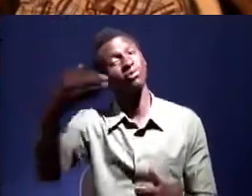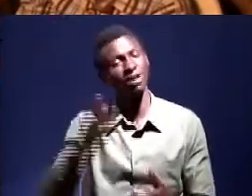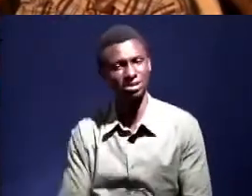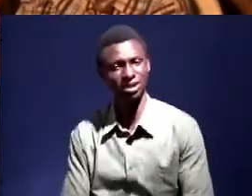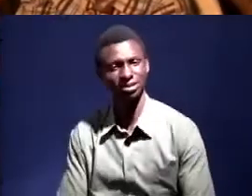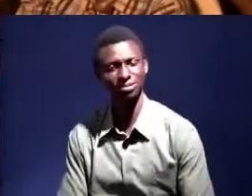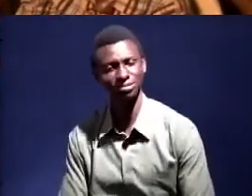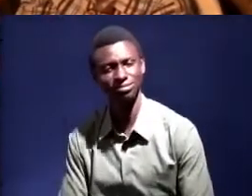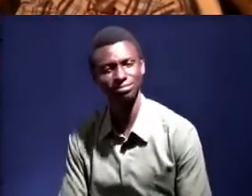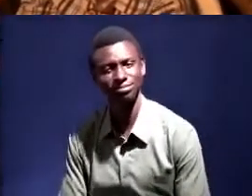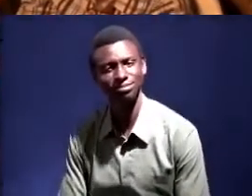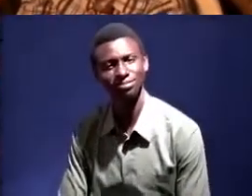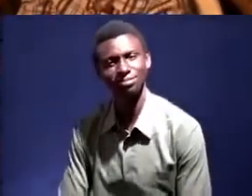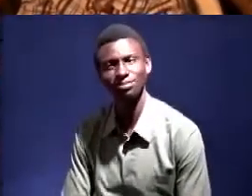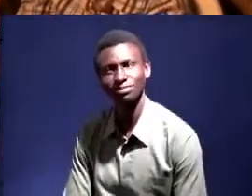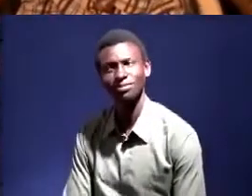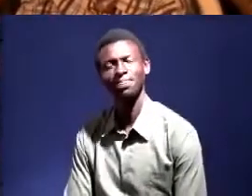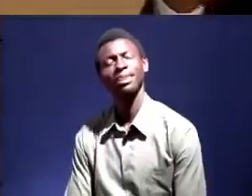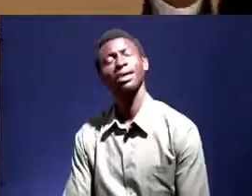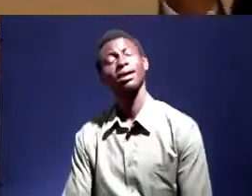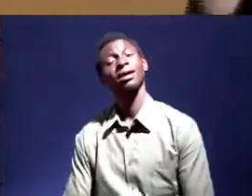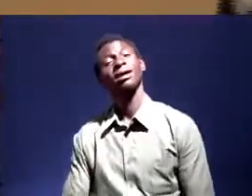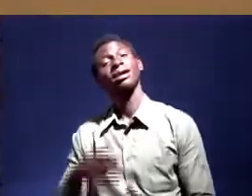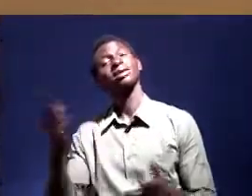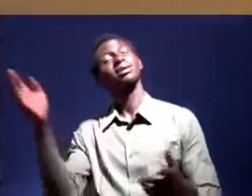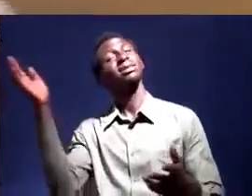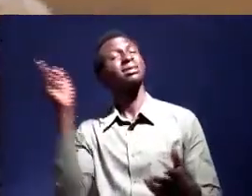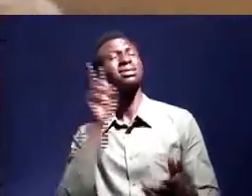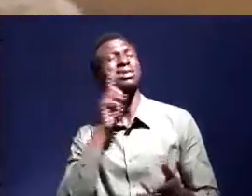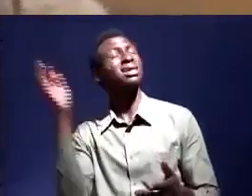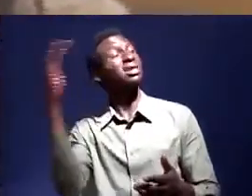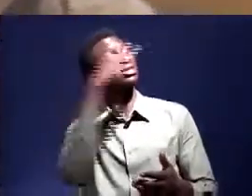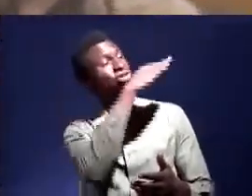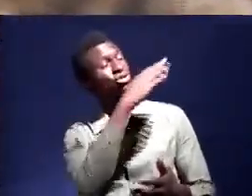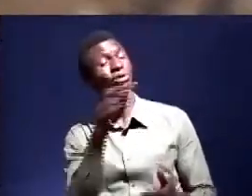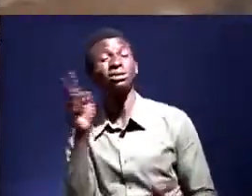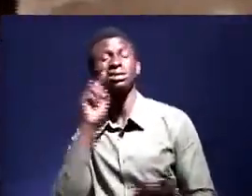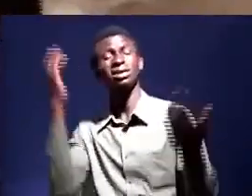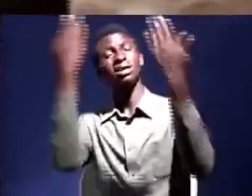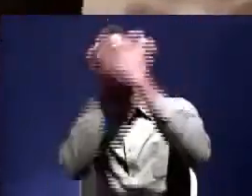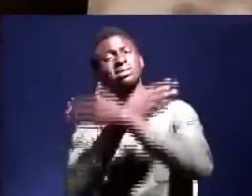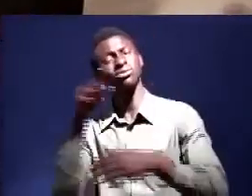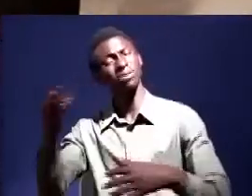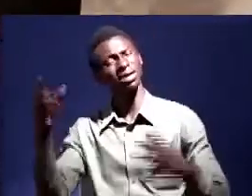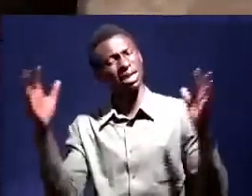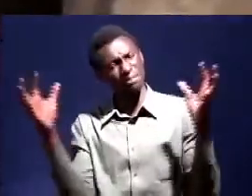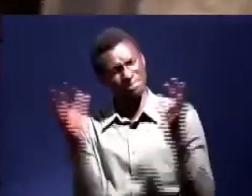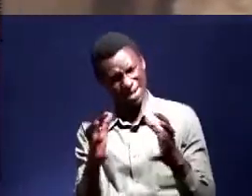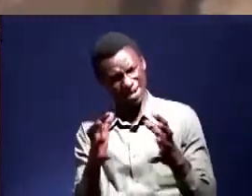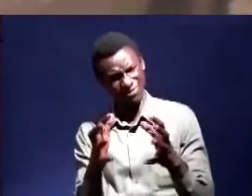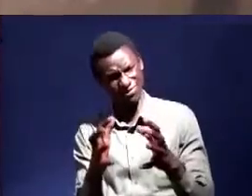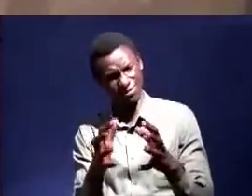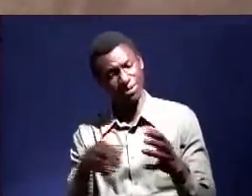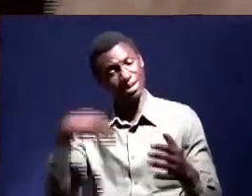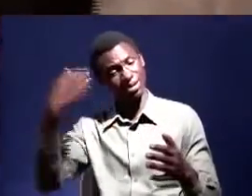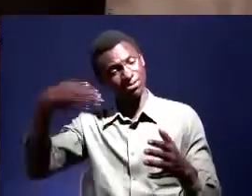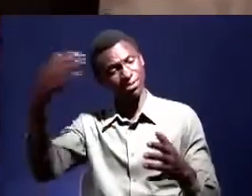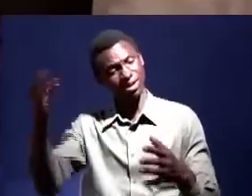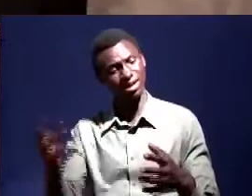chopped it about an inch and a half. Lakini kila jioni kila usiku ile ice ile barafu ilikuwa ina